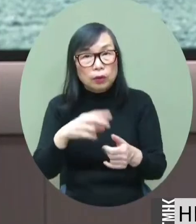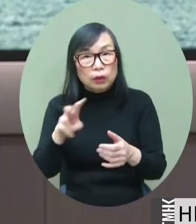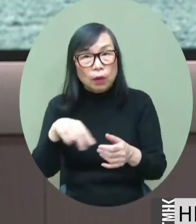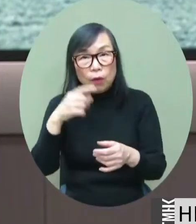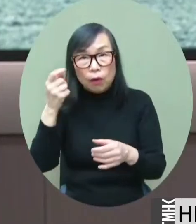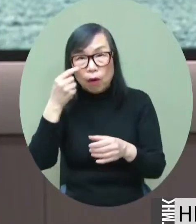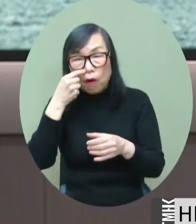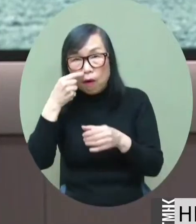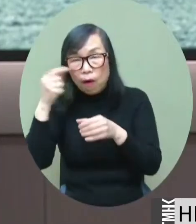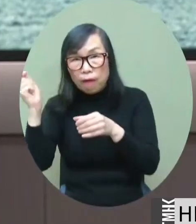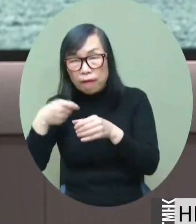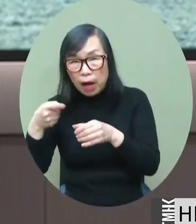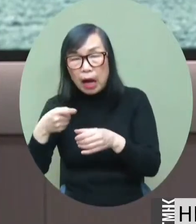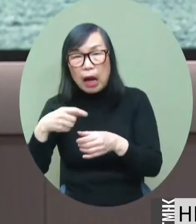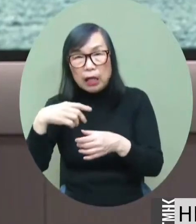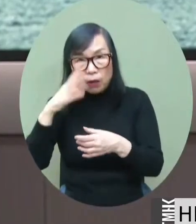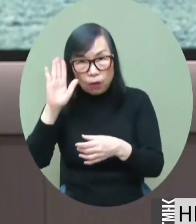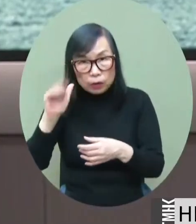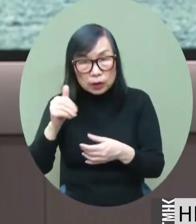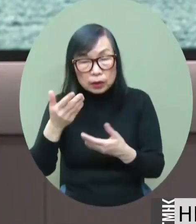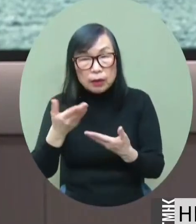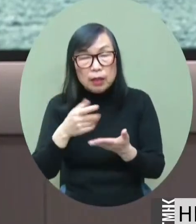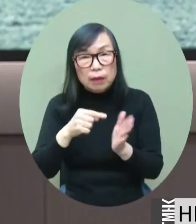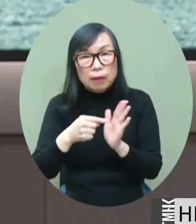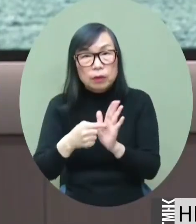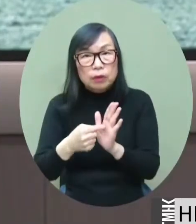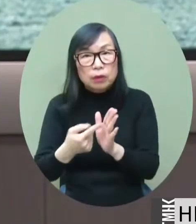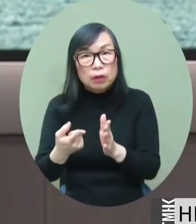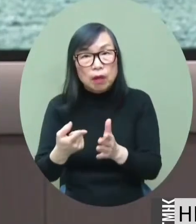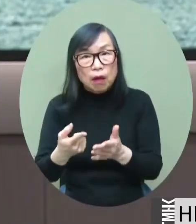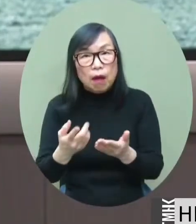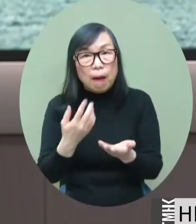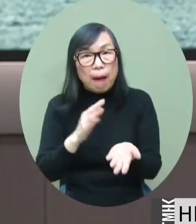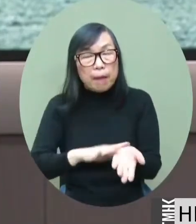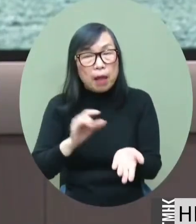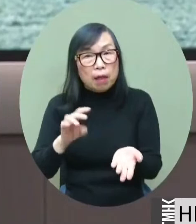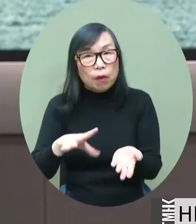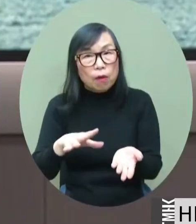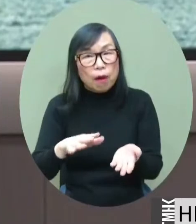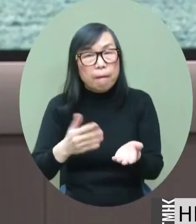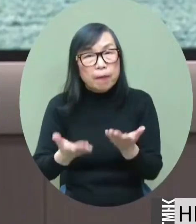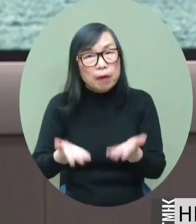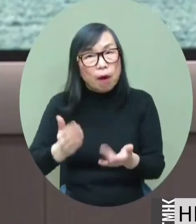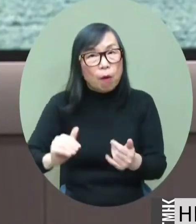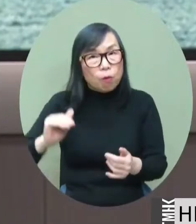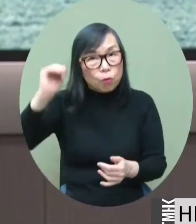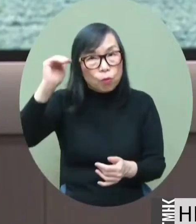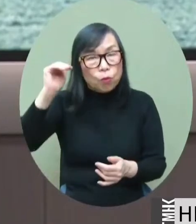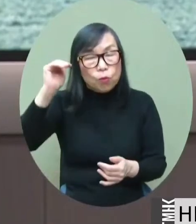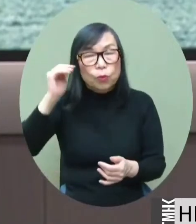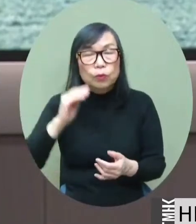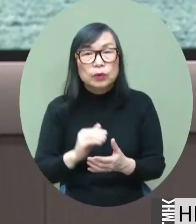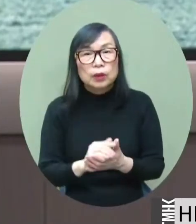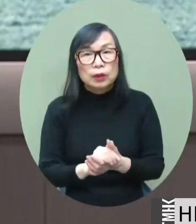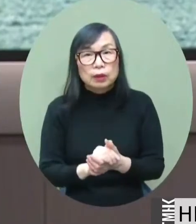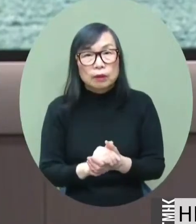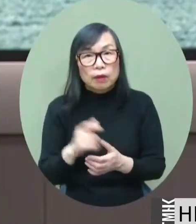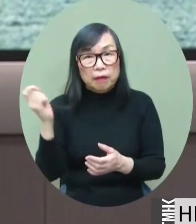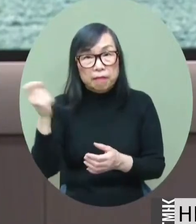every day, and many of these come from RAT tests. That